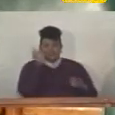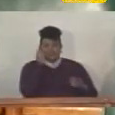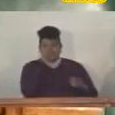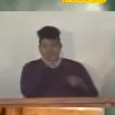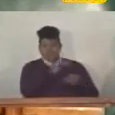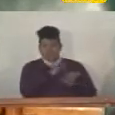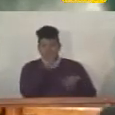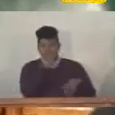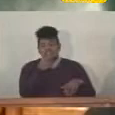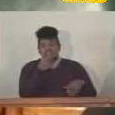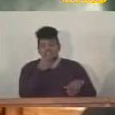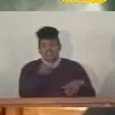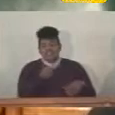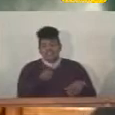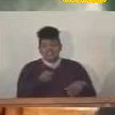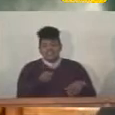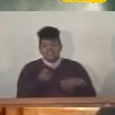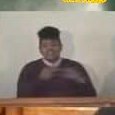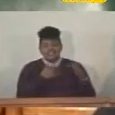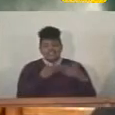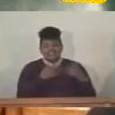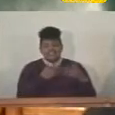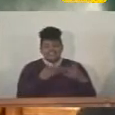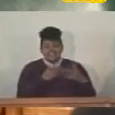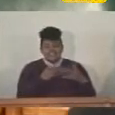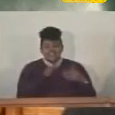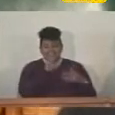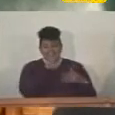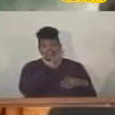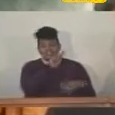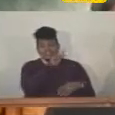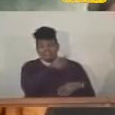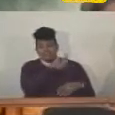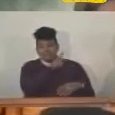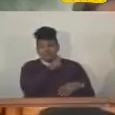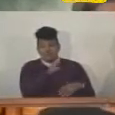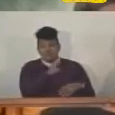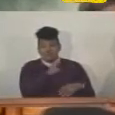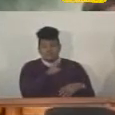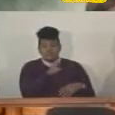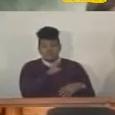earlier, indicating that despite his personal